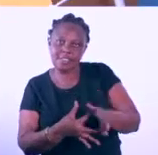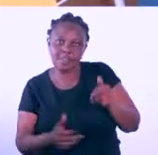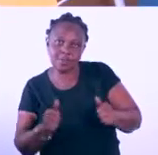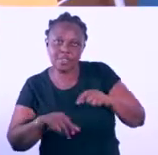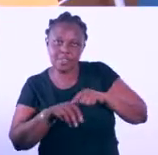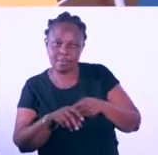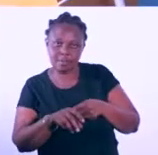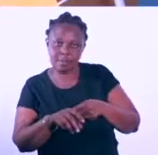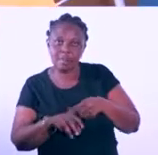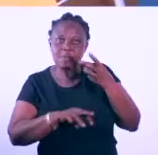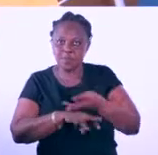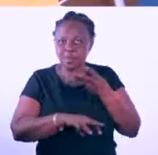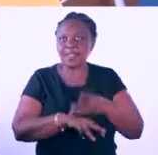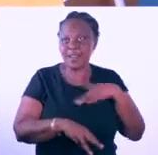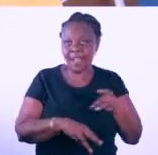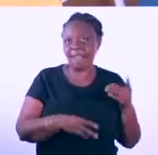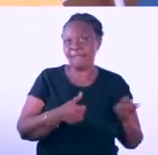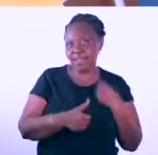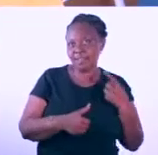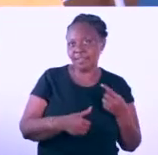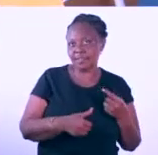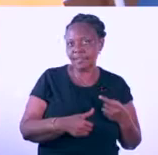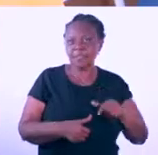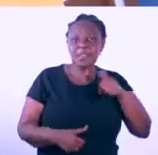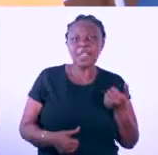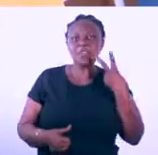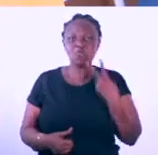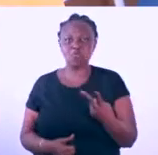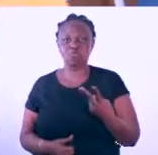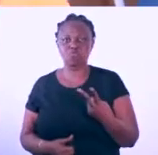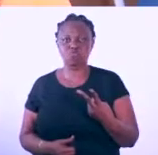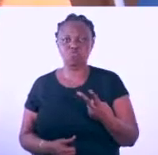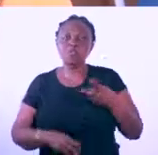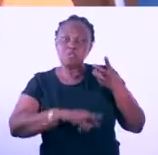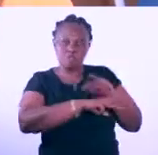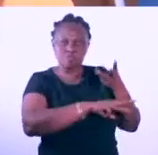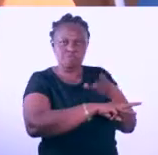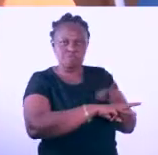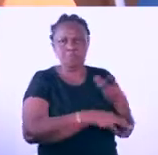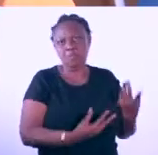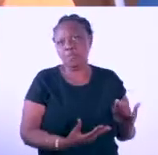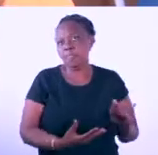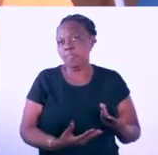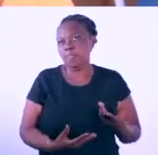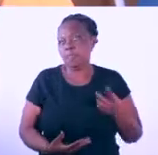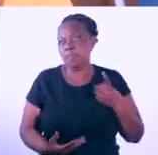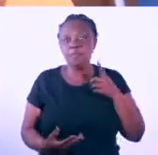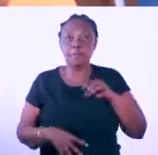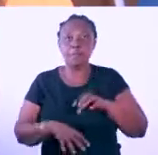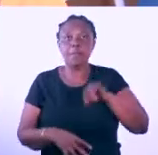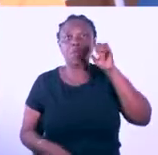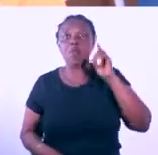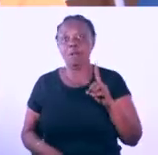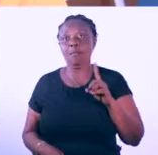to take the multiplication. Good. So pick any two and then kindly just one. Just pick one and so just